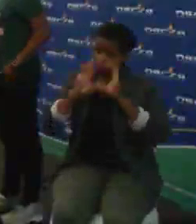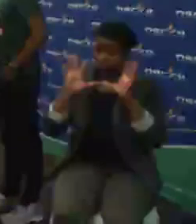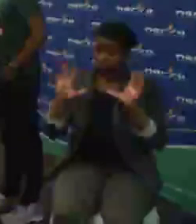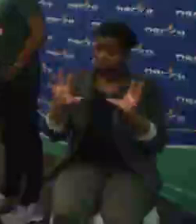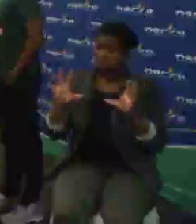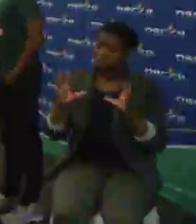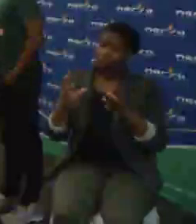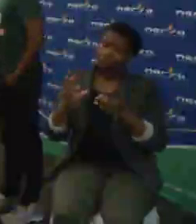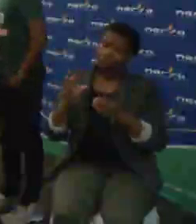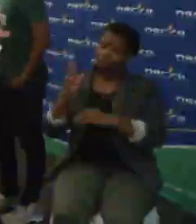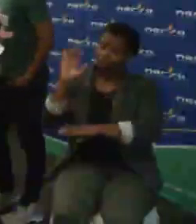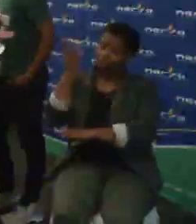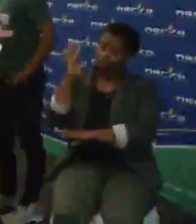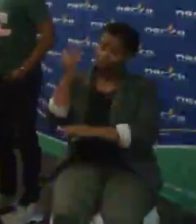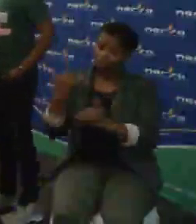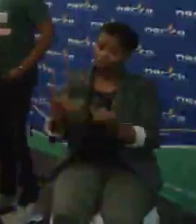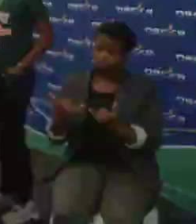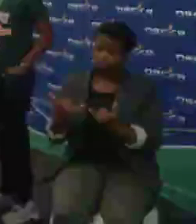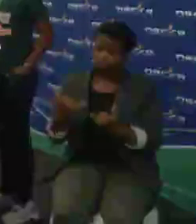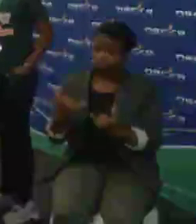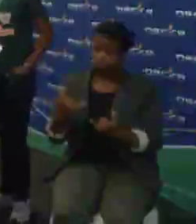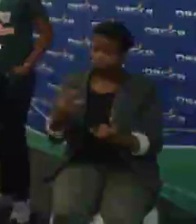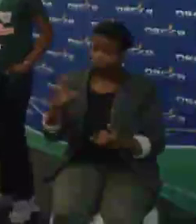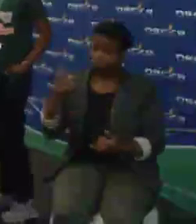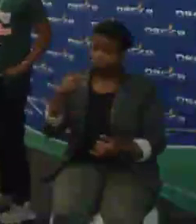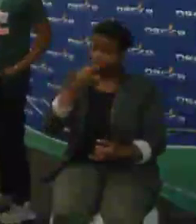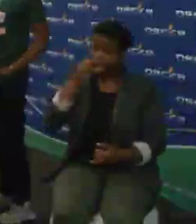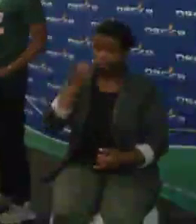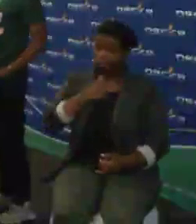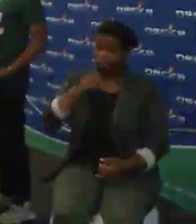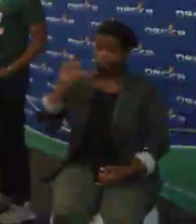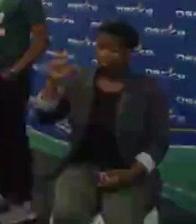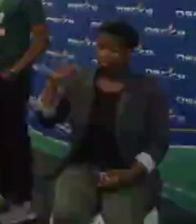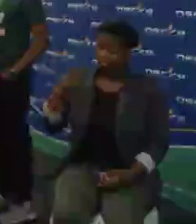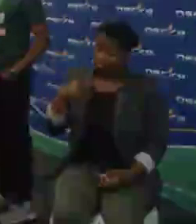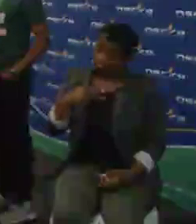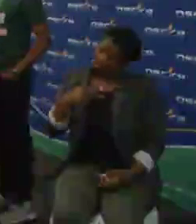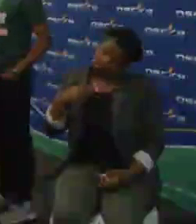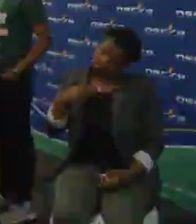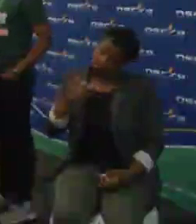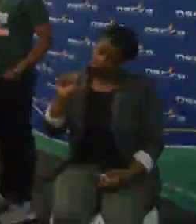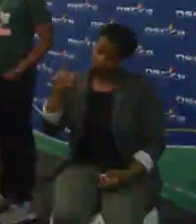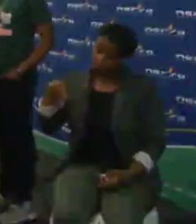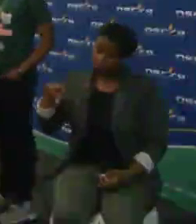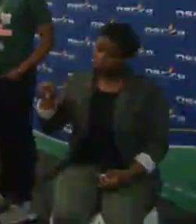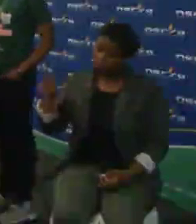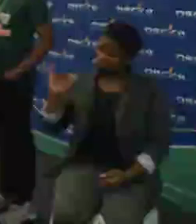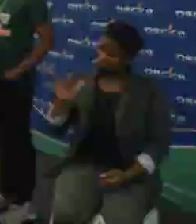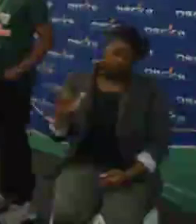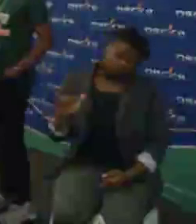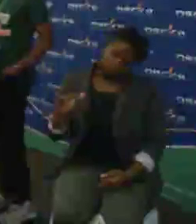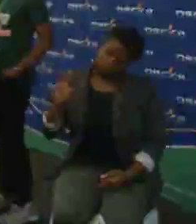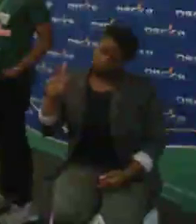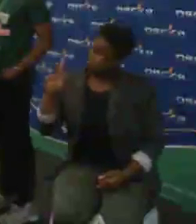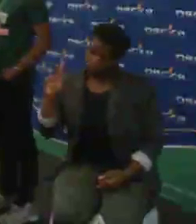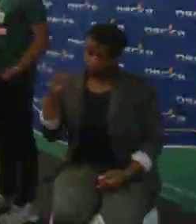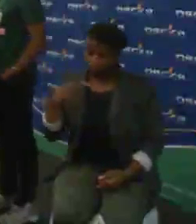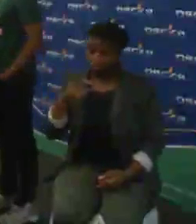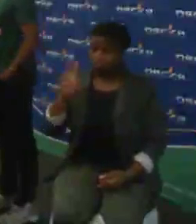present today. All right, my name is Happy Kambule, and I'm from Greenpeace Africa and the senior political